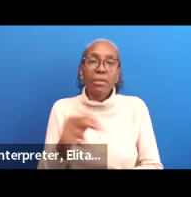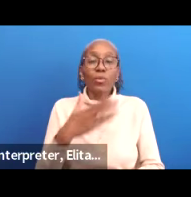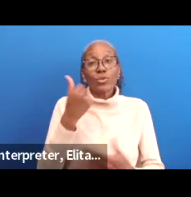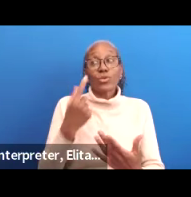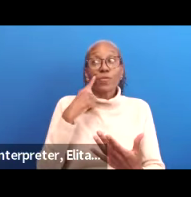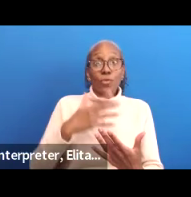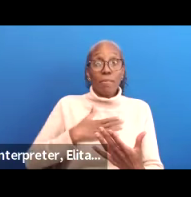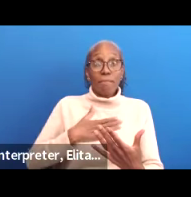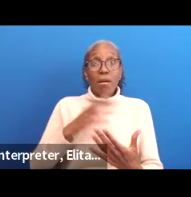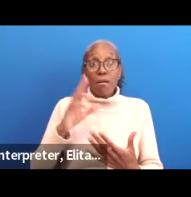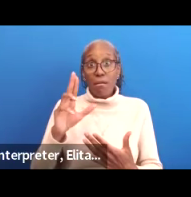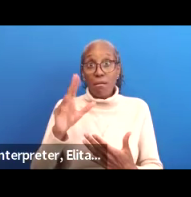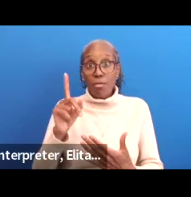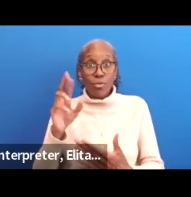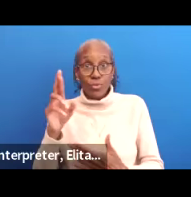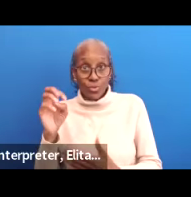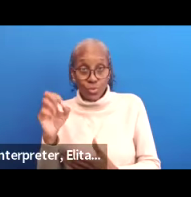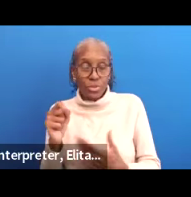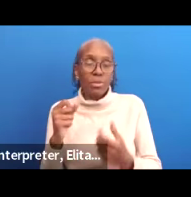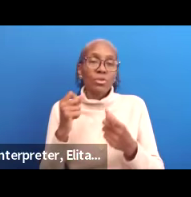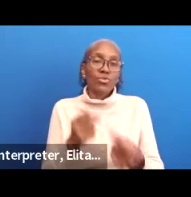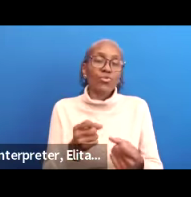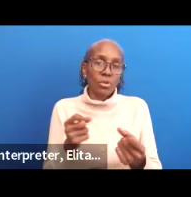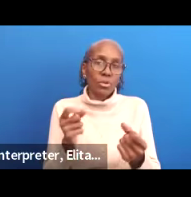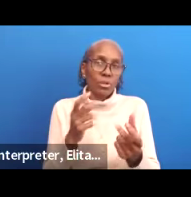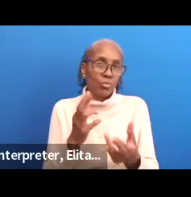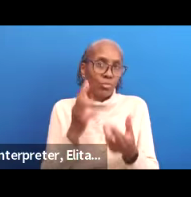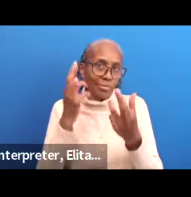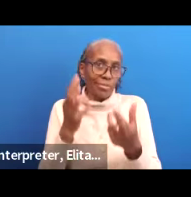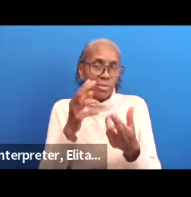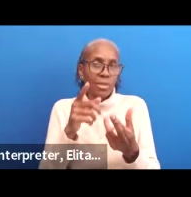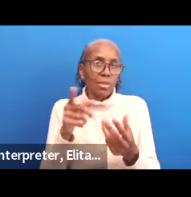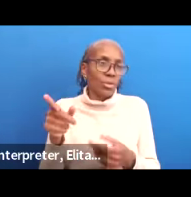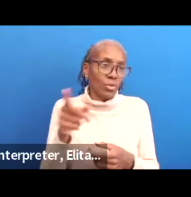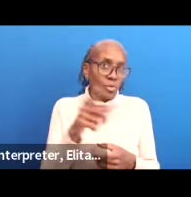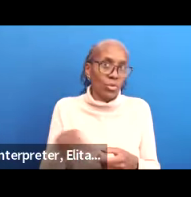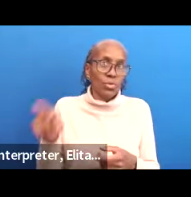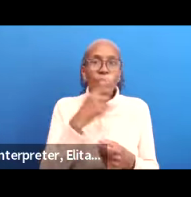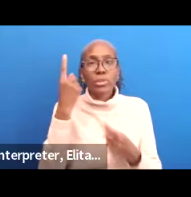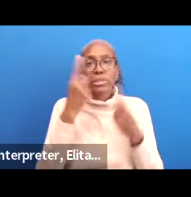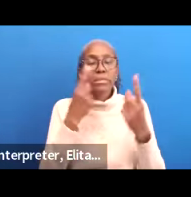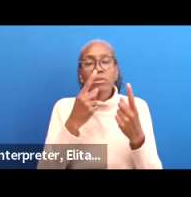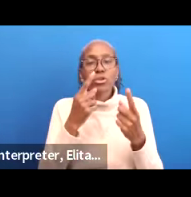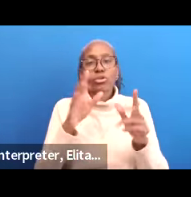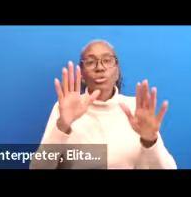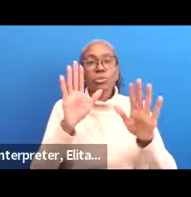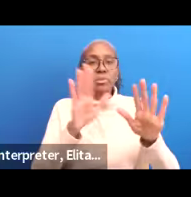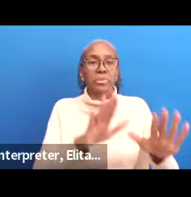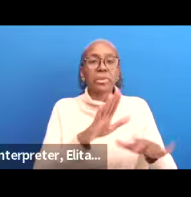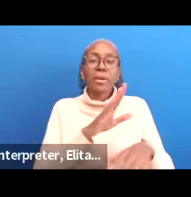What I strongly recommend is that you really consider going on bed rest if you